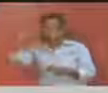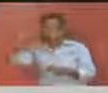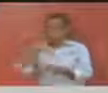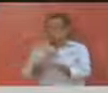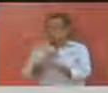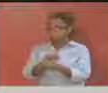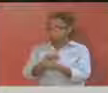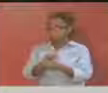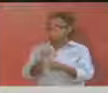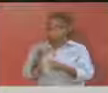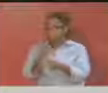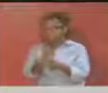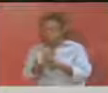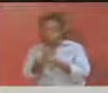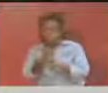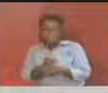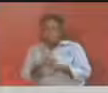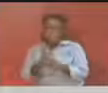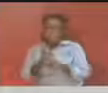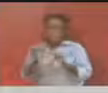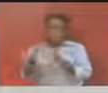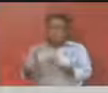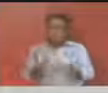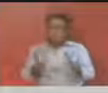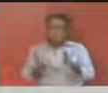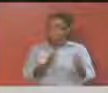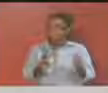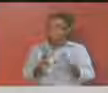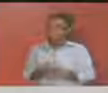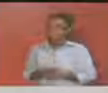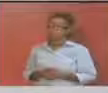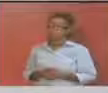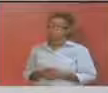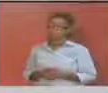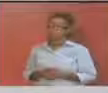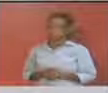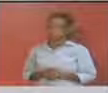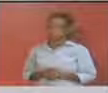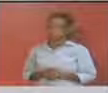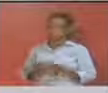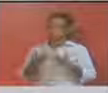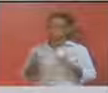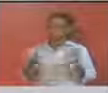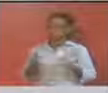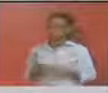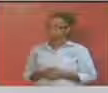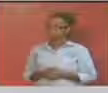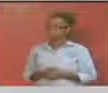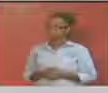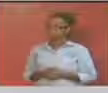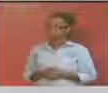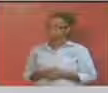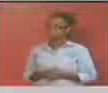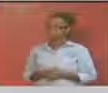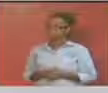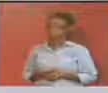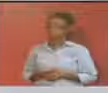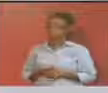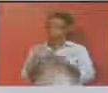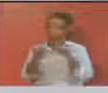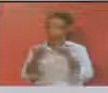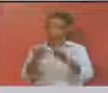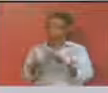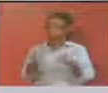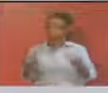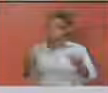out, safe vaccination program. And Candice, I thank you, and back over to you. Thank you very much, Minister. And we